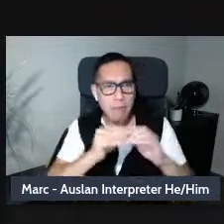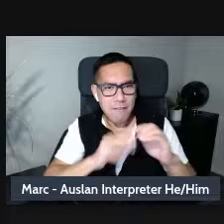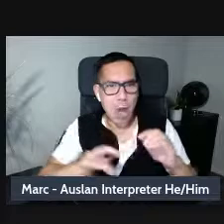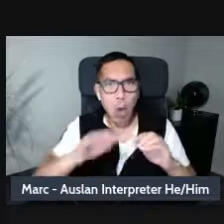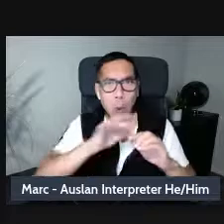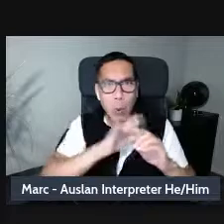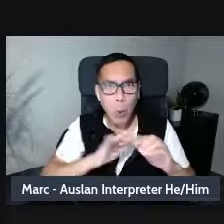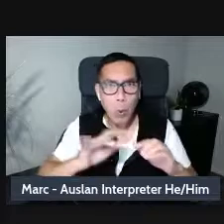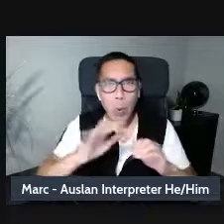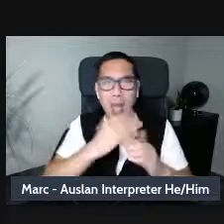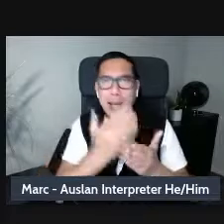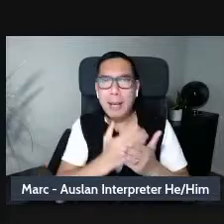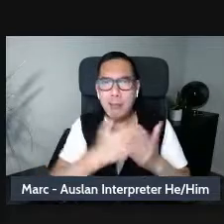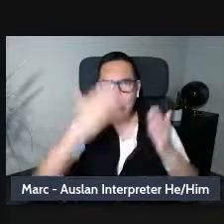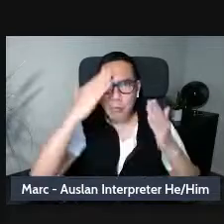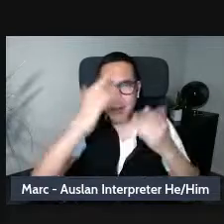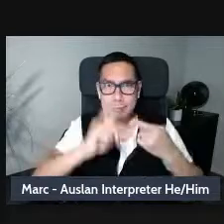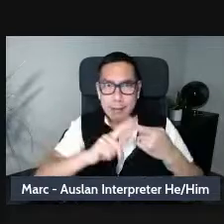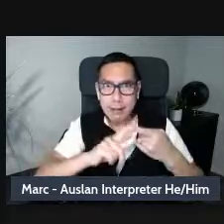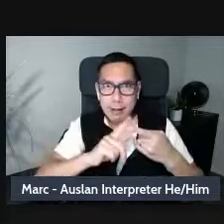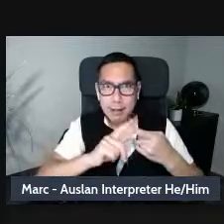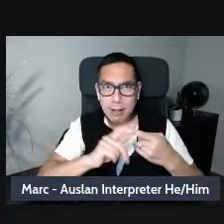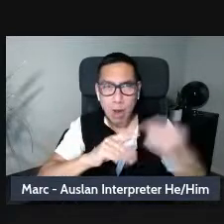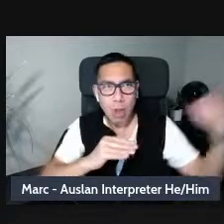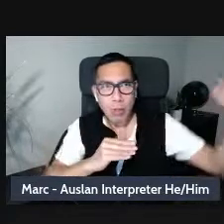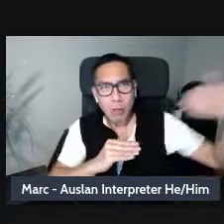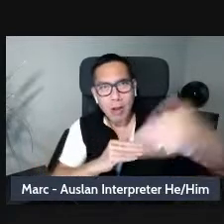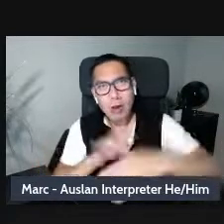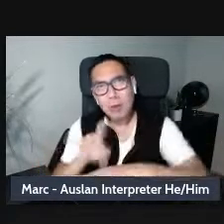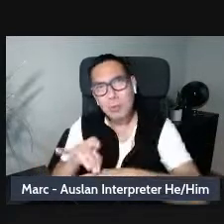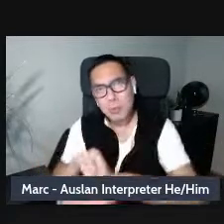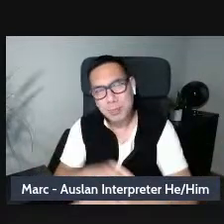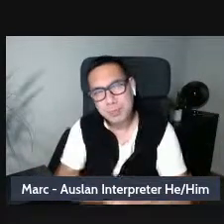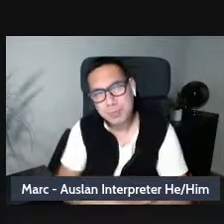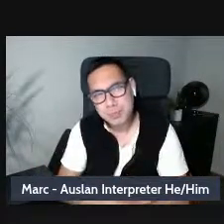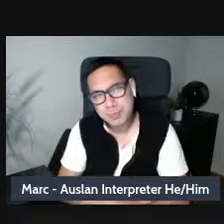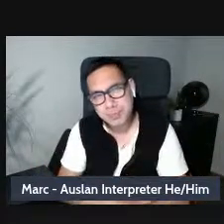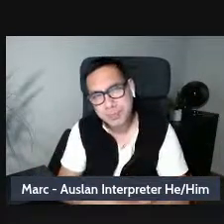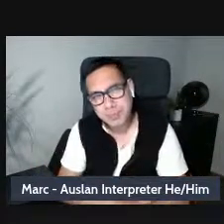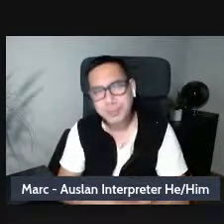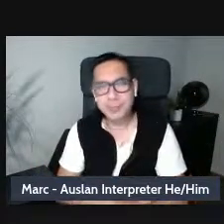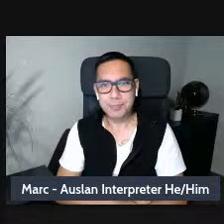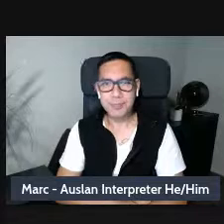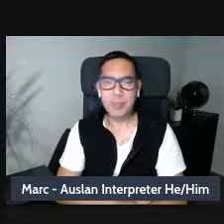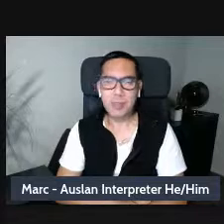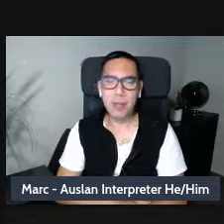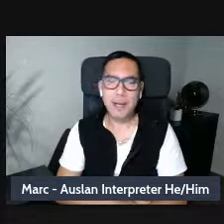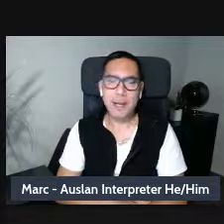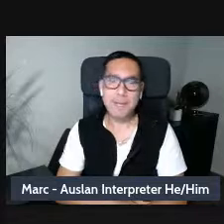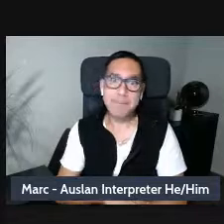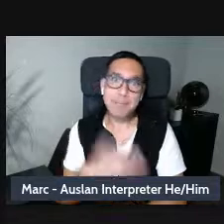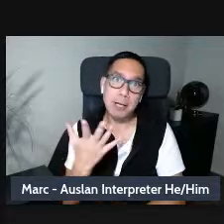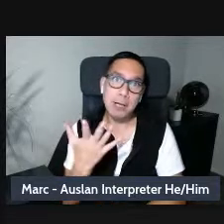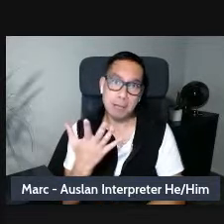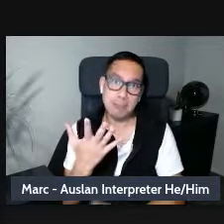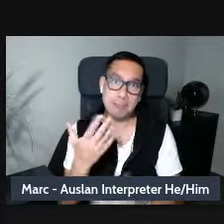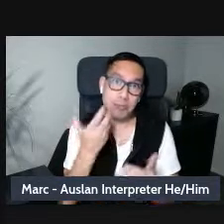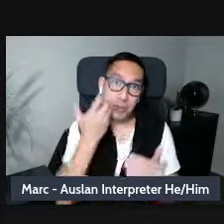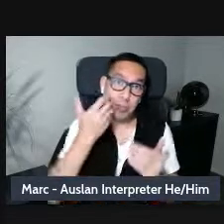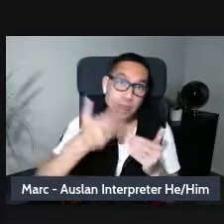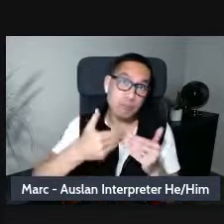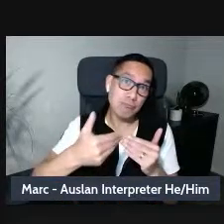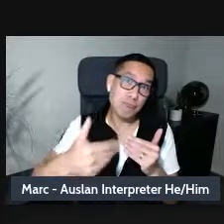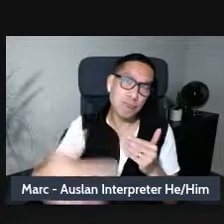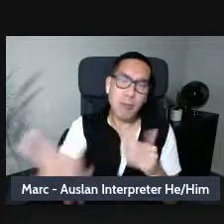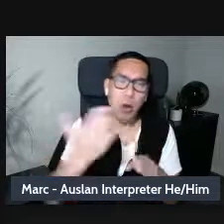brain while they're being transported to the hospital. And so this is, this is a way off, but I'm working closely